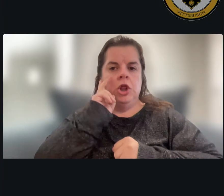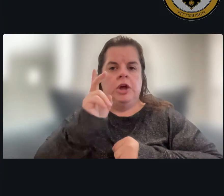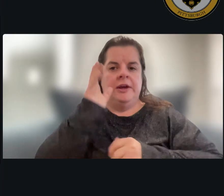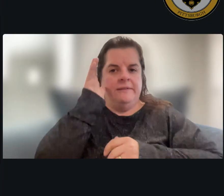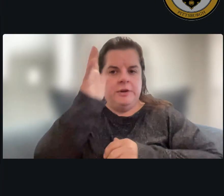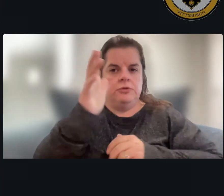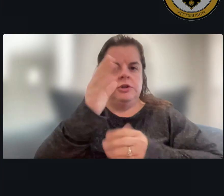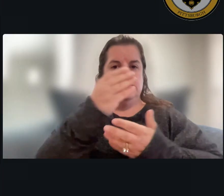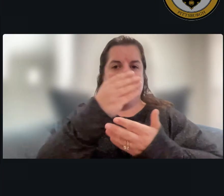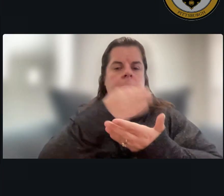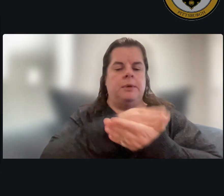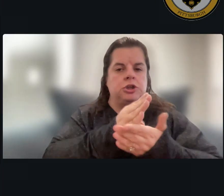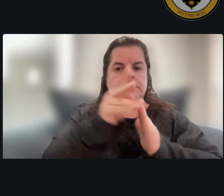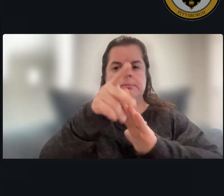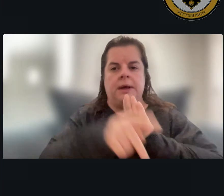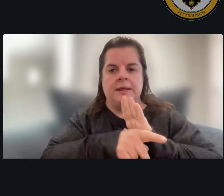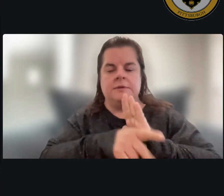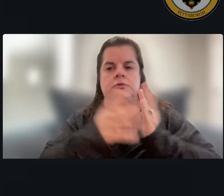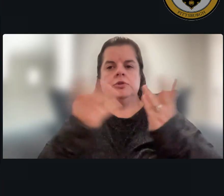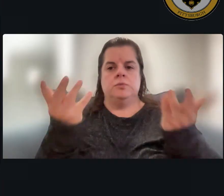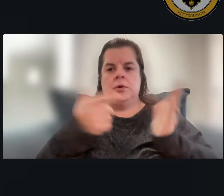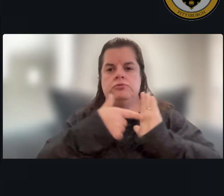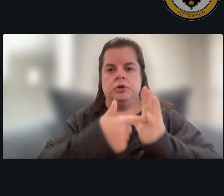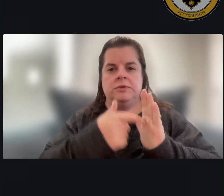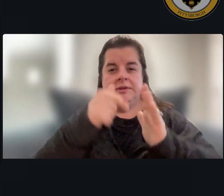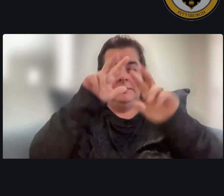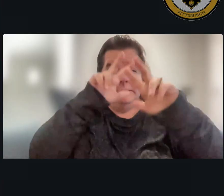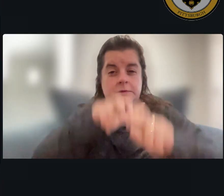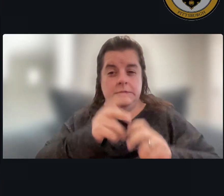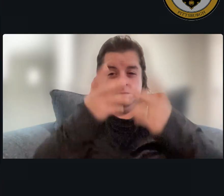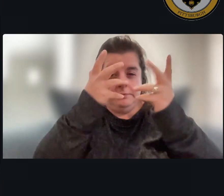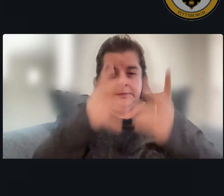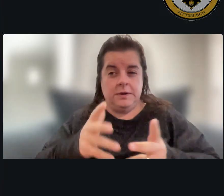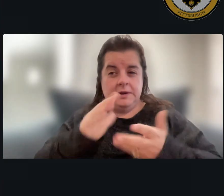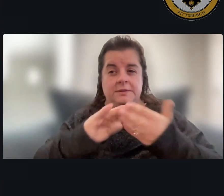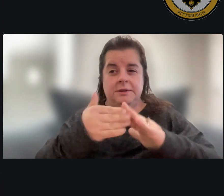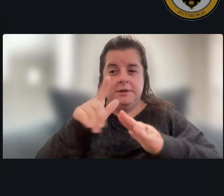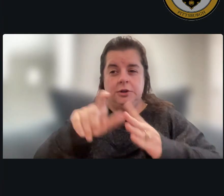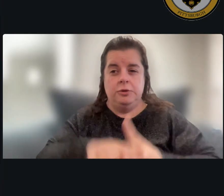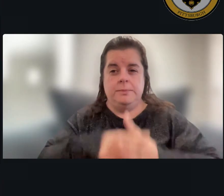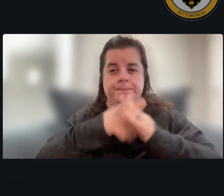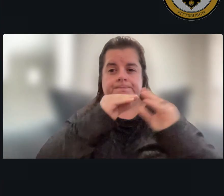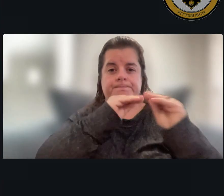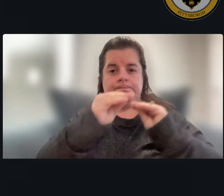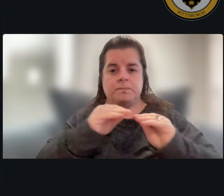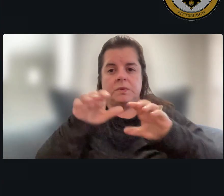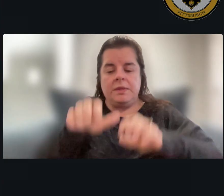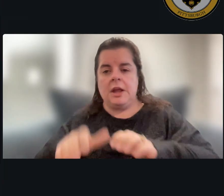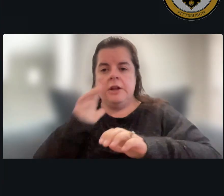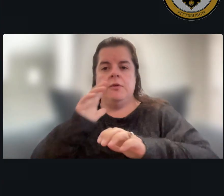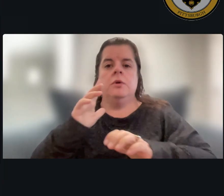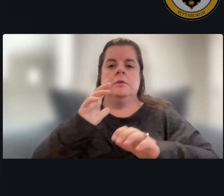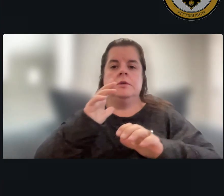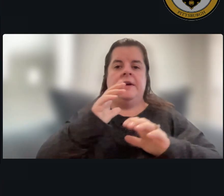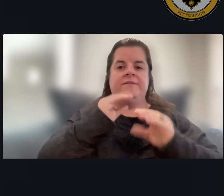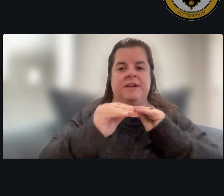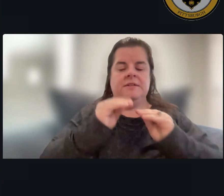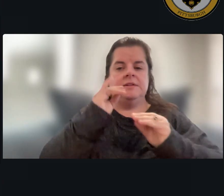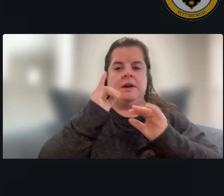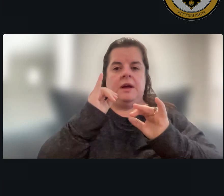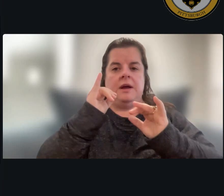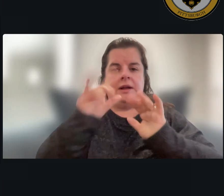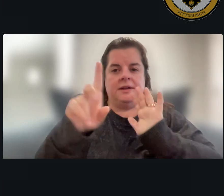budgetary implications. Once this study is complete, the city will need to begin corrective actions to address identified accessibility